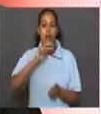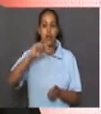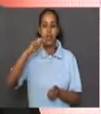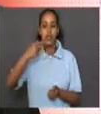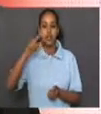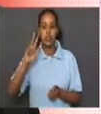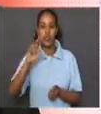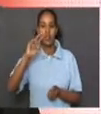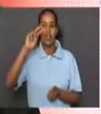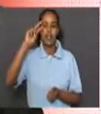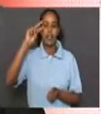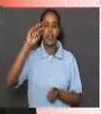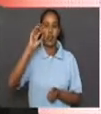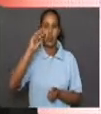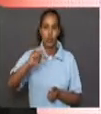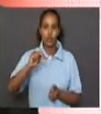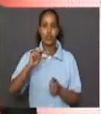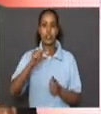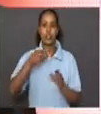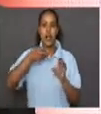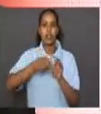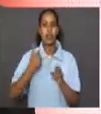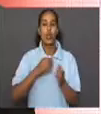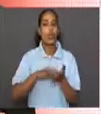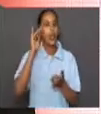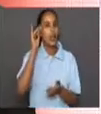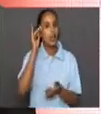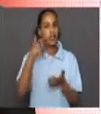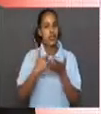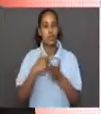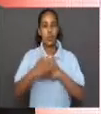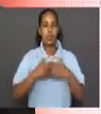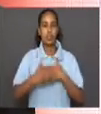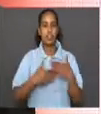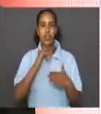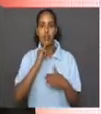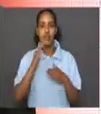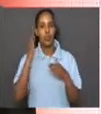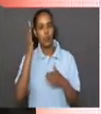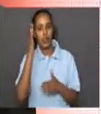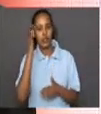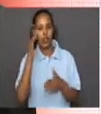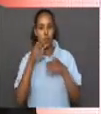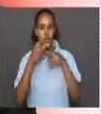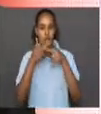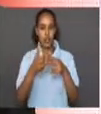into nitrogen gas. We learned that this process is known